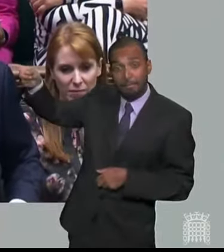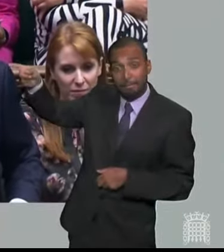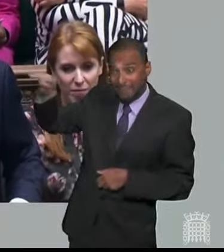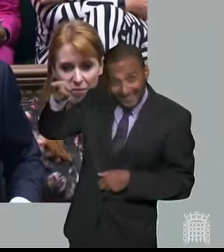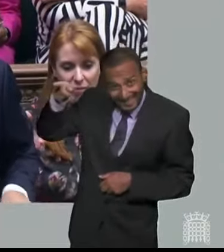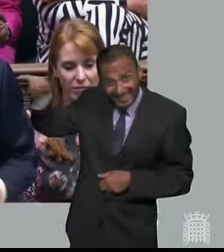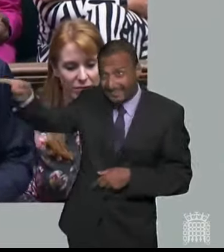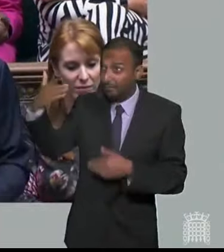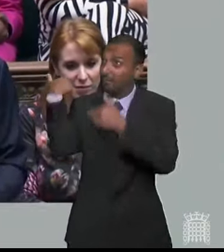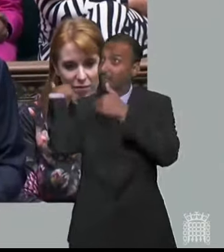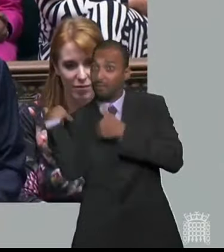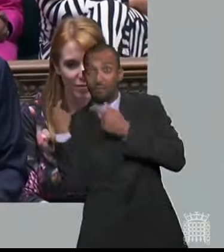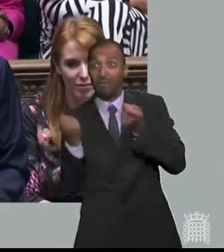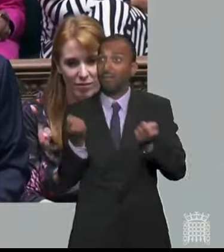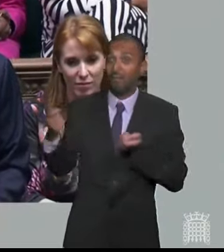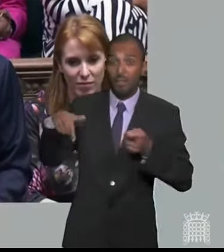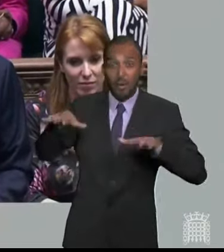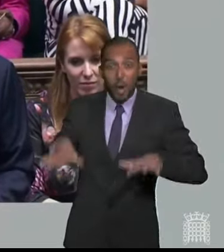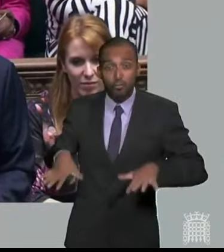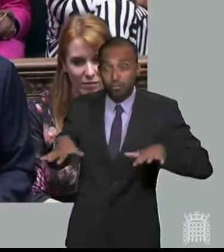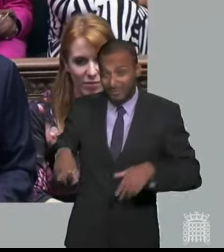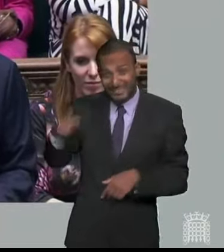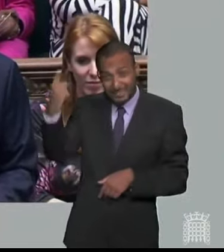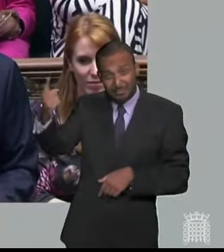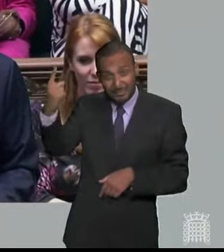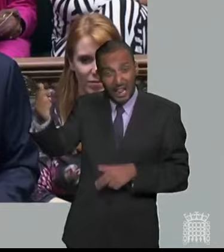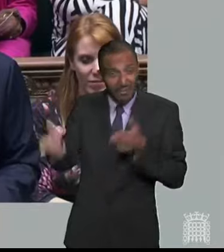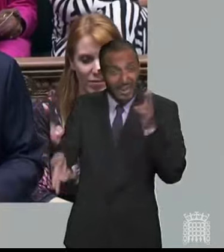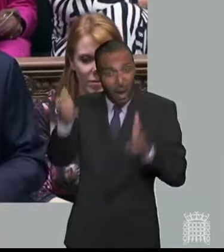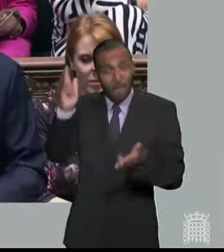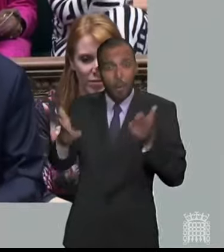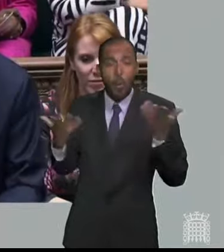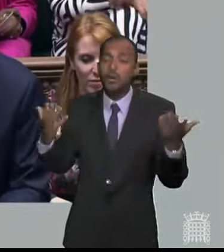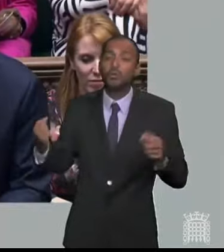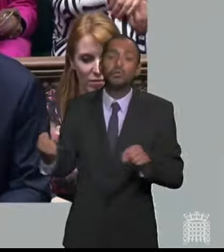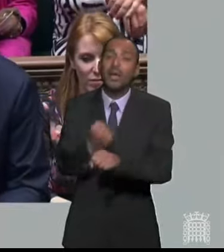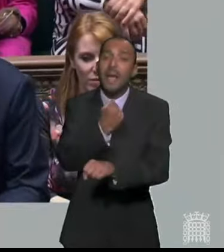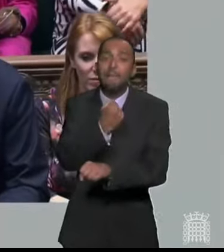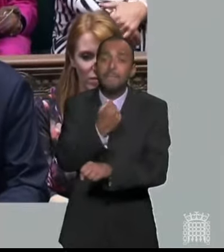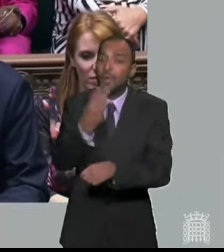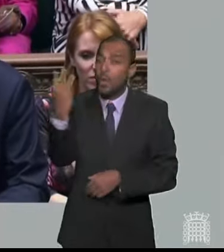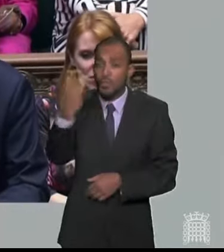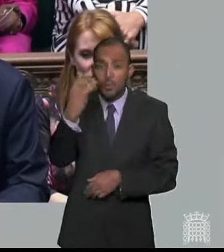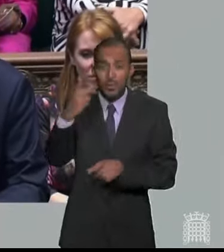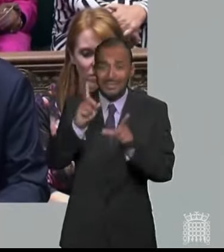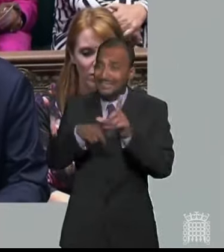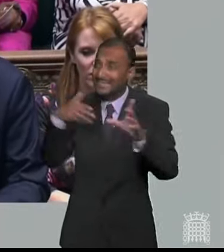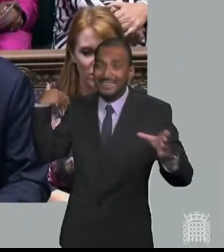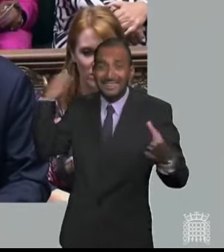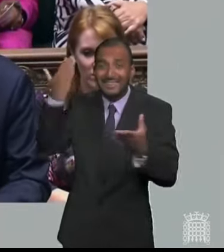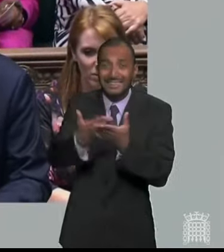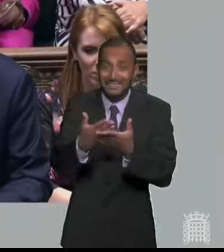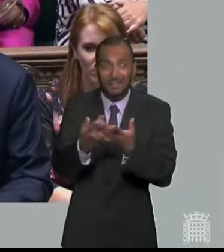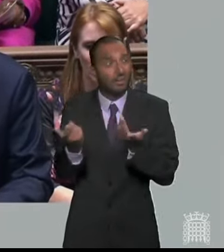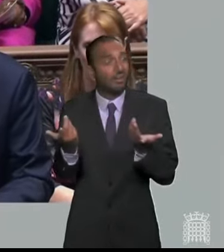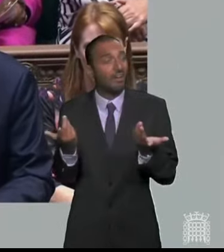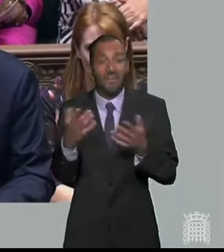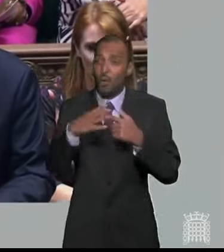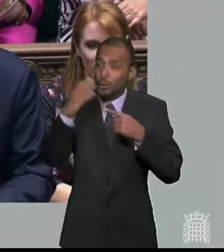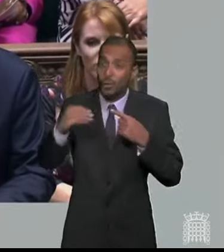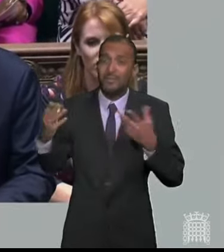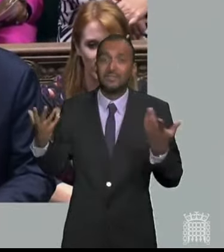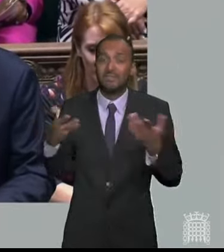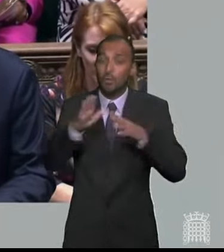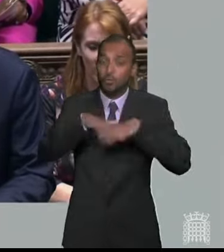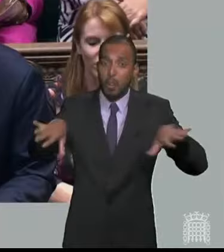Isn't he ashamed that after 13 years of Tory government, children are cowering under steel supports,